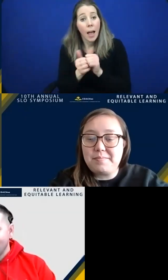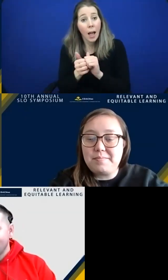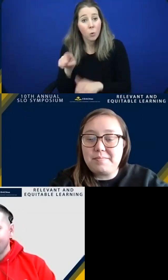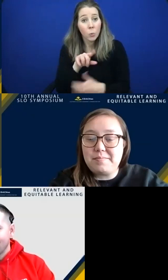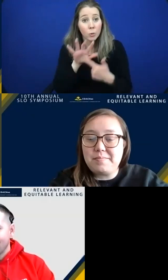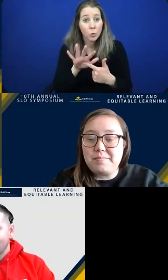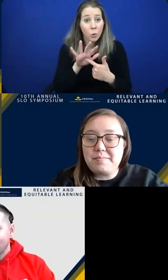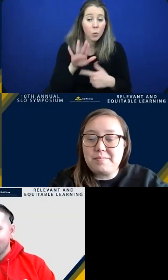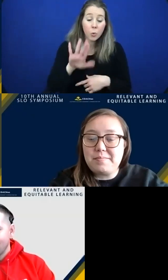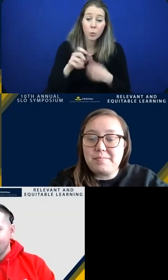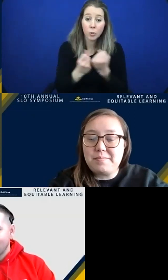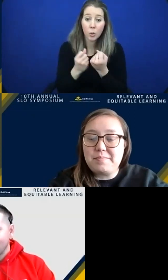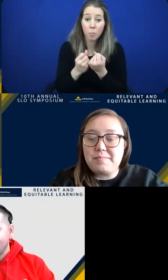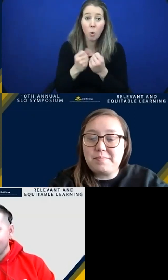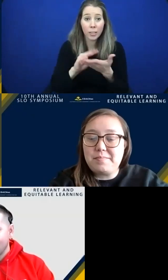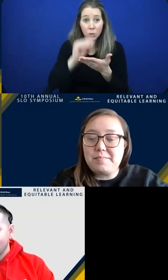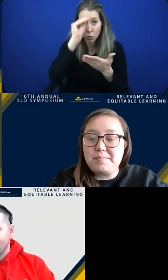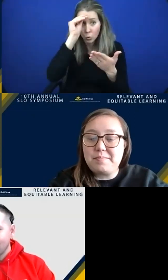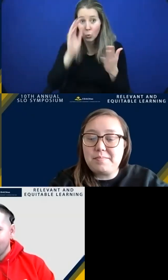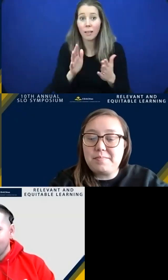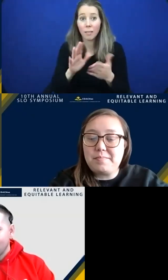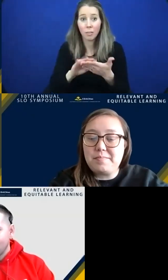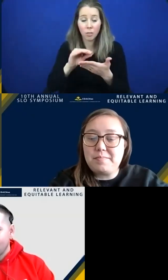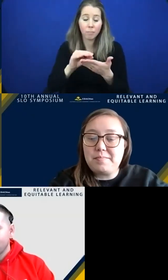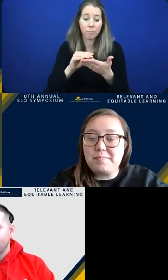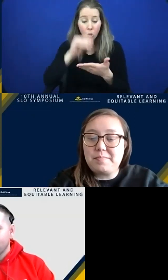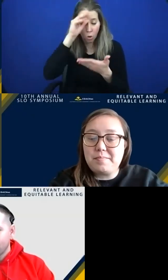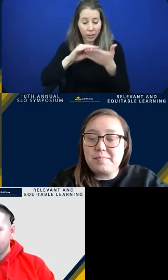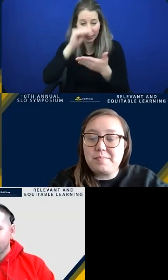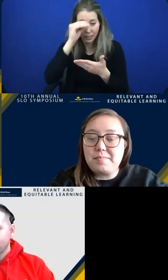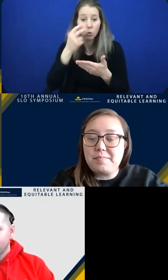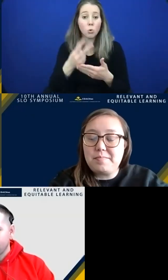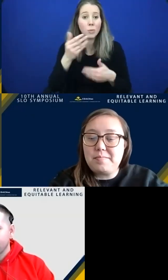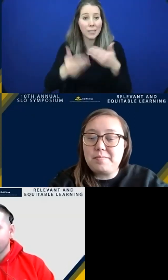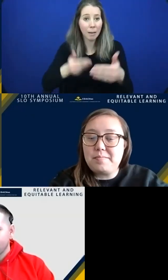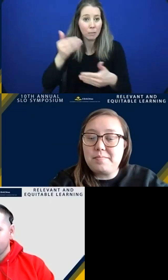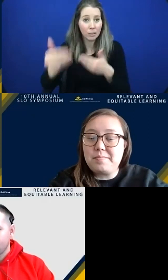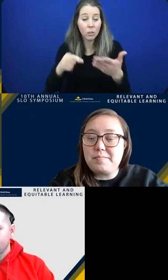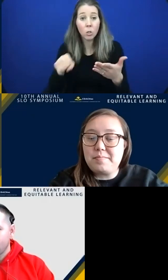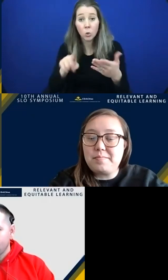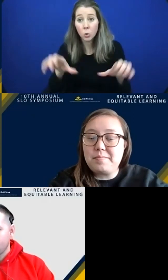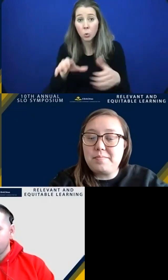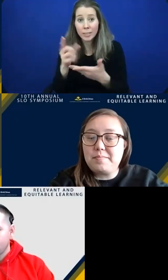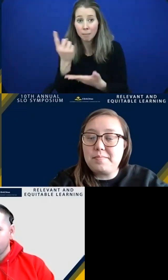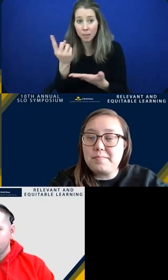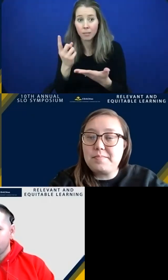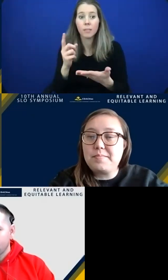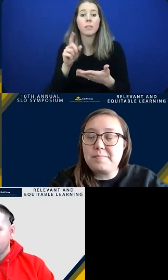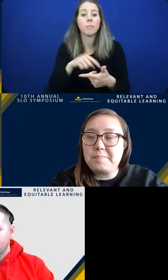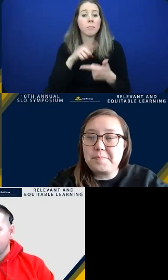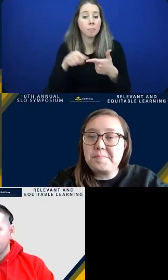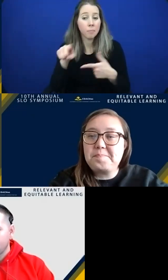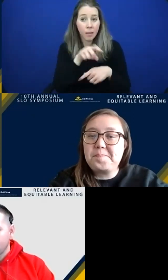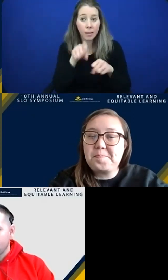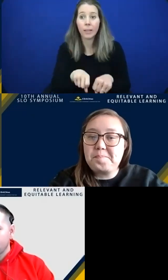show how you're supporting student learning in 2 steps? You know, so you're doing something so that then they can go into